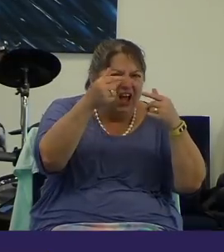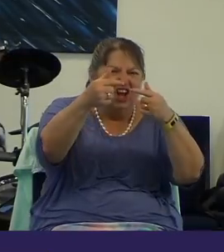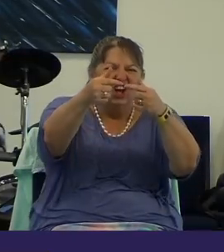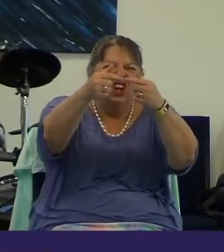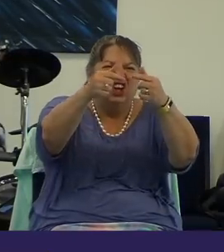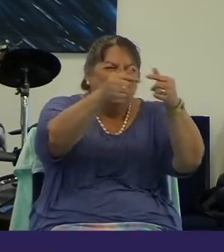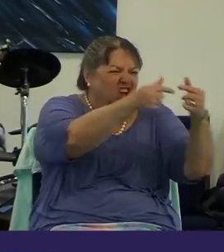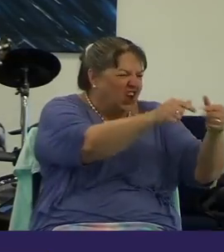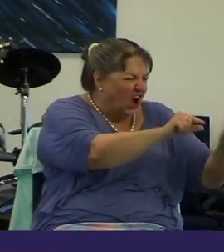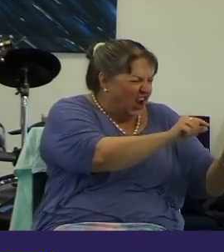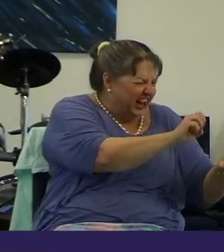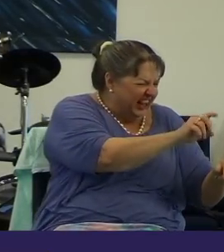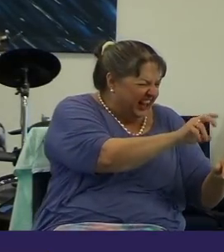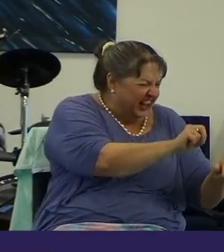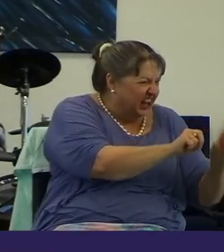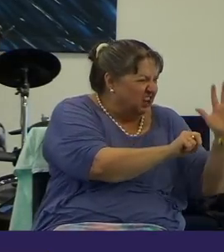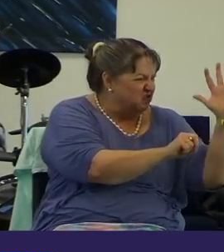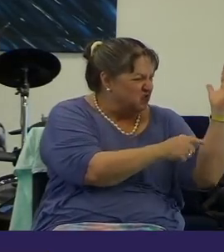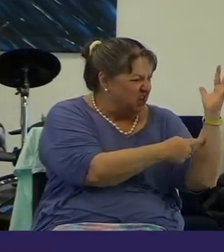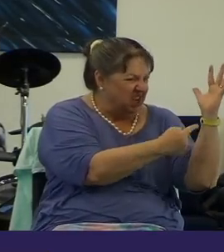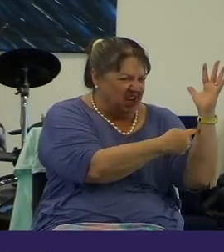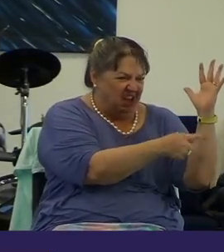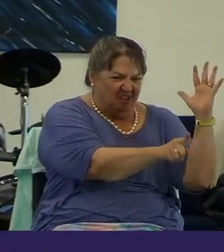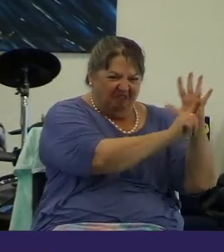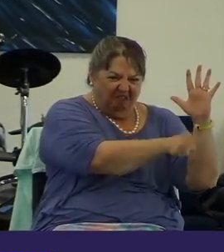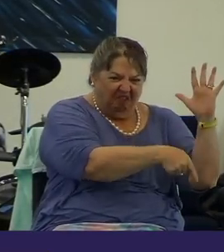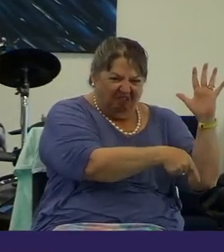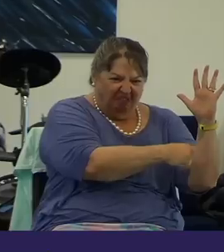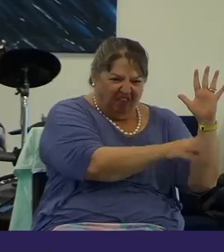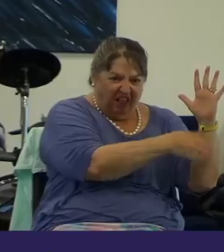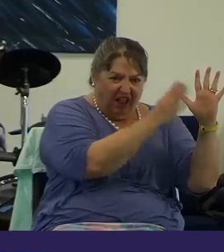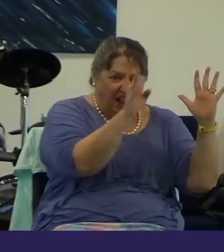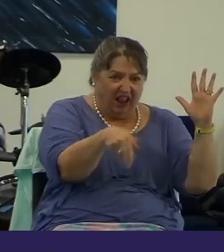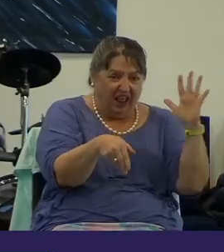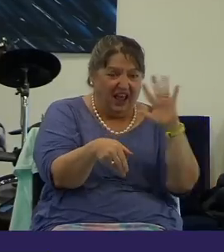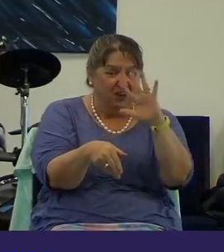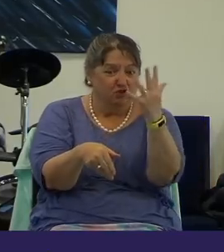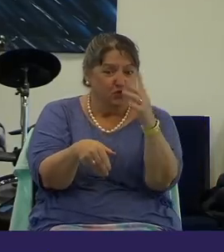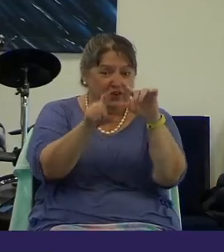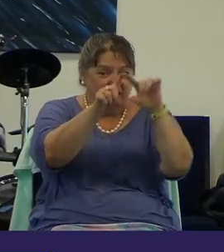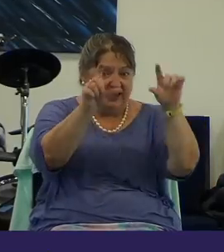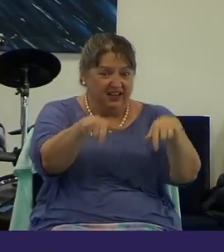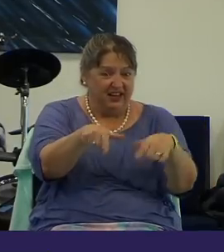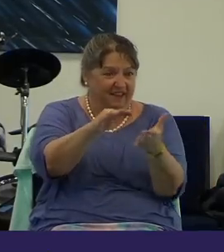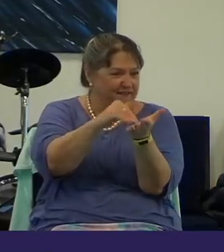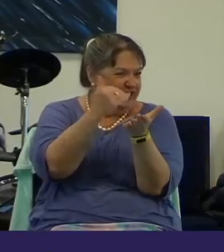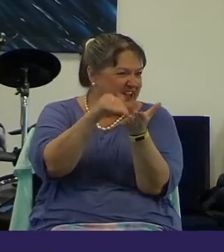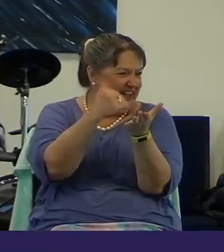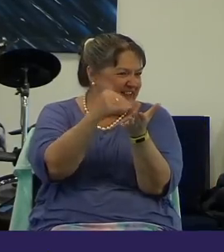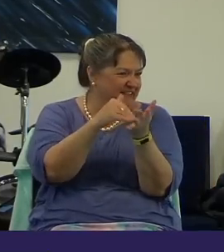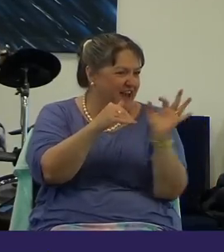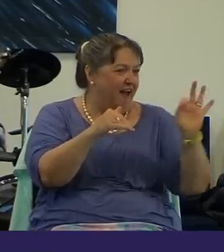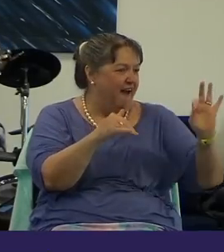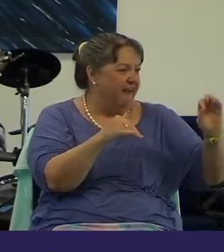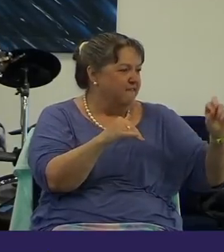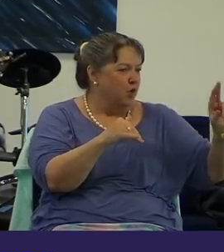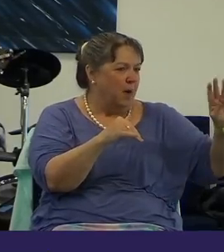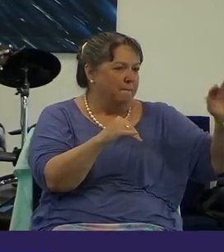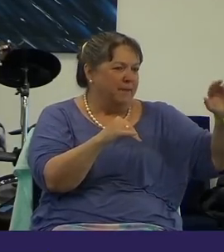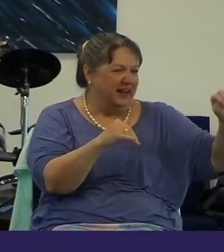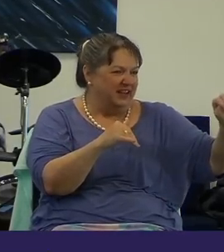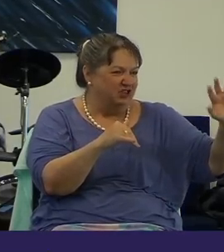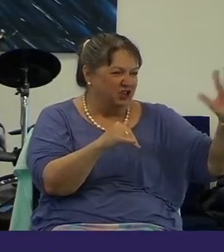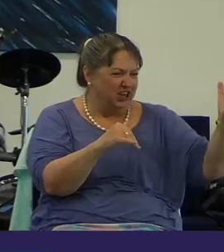was the forbidden tree. He went over to the forgiving tree to change lives. And He's still forgiving